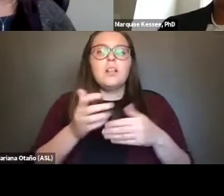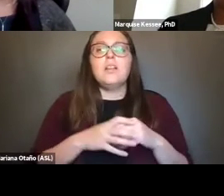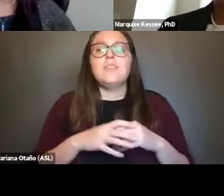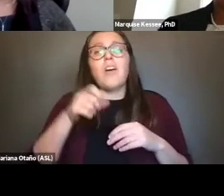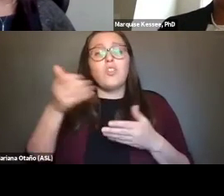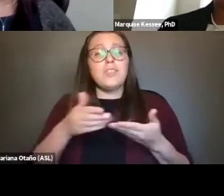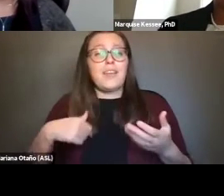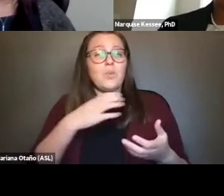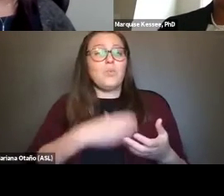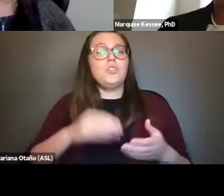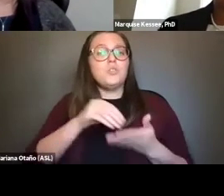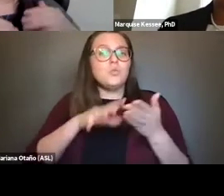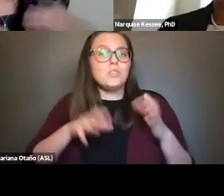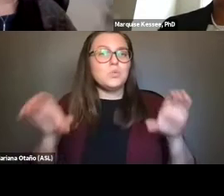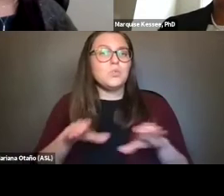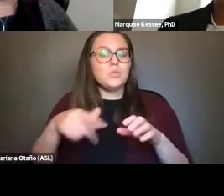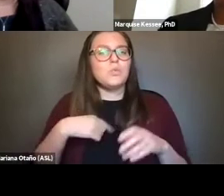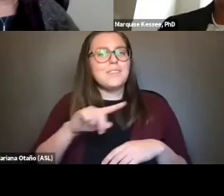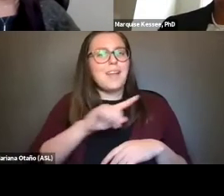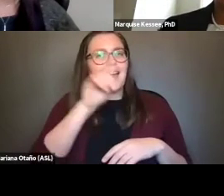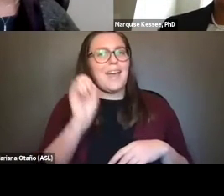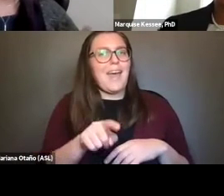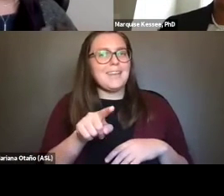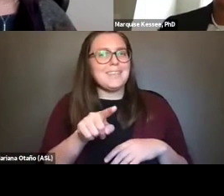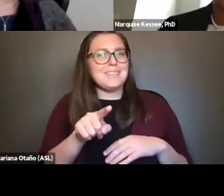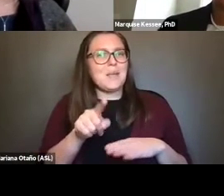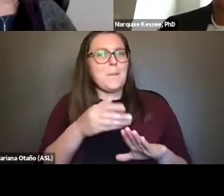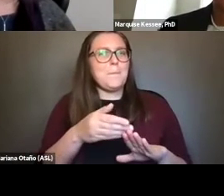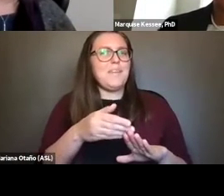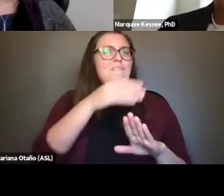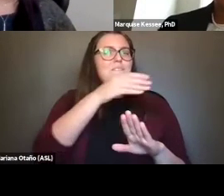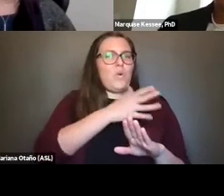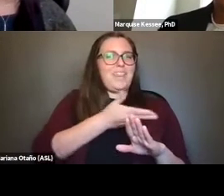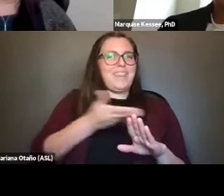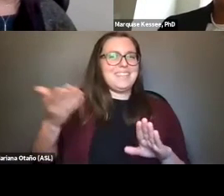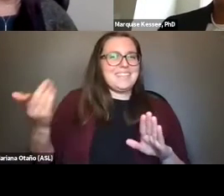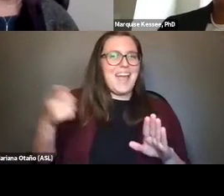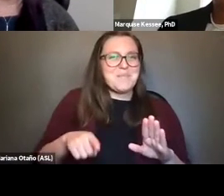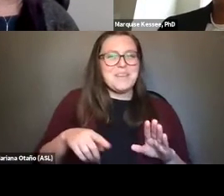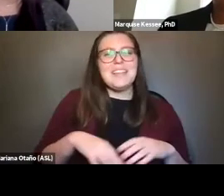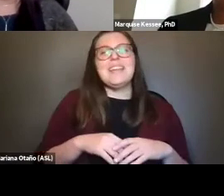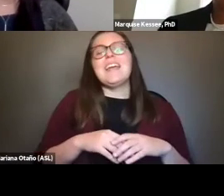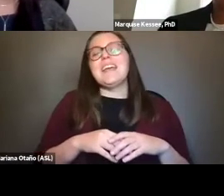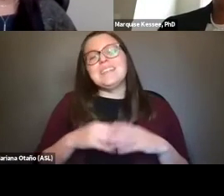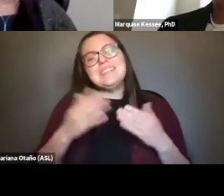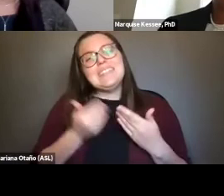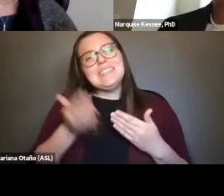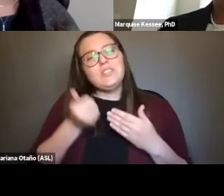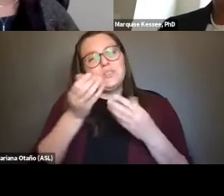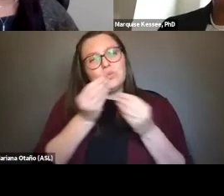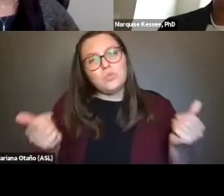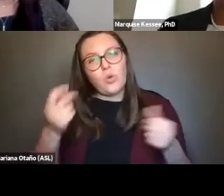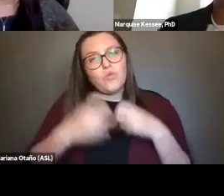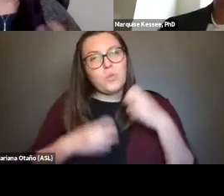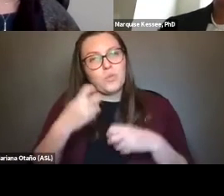is ask questions before something actually happens. It is much easier to solve a problem before it's a problem when it's